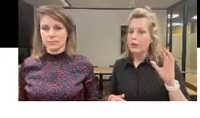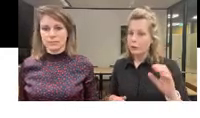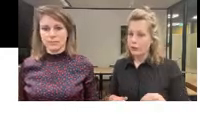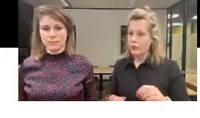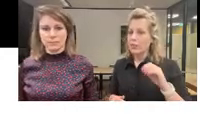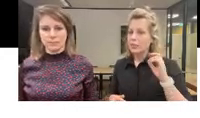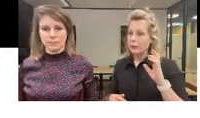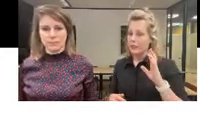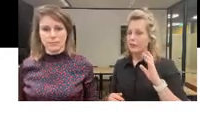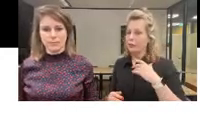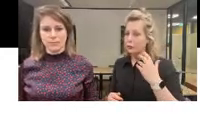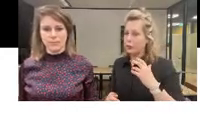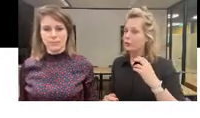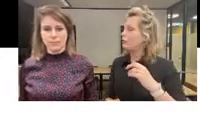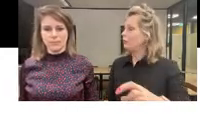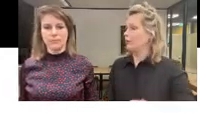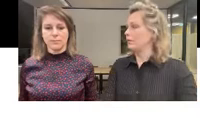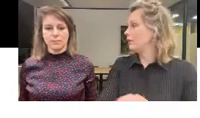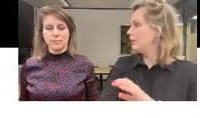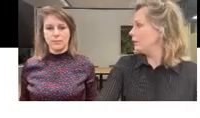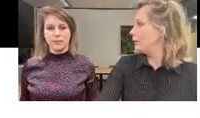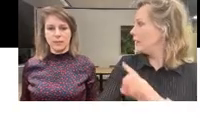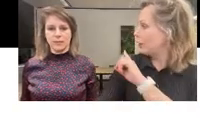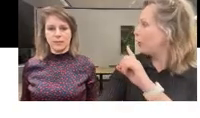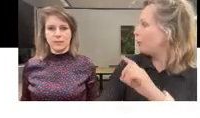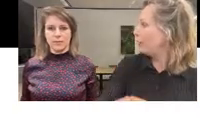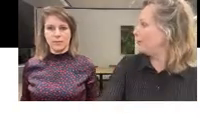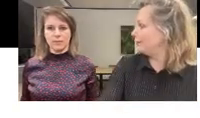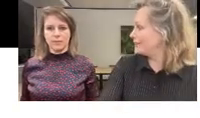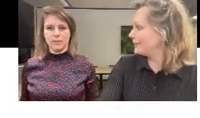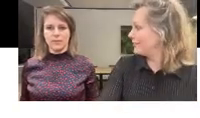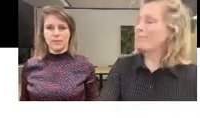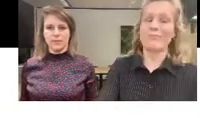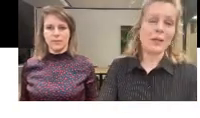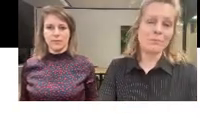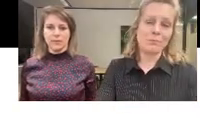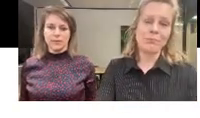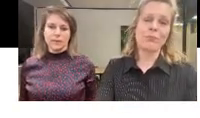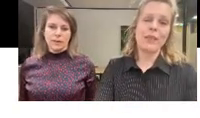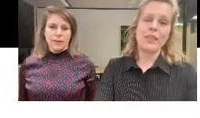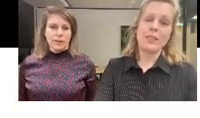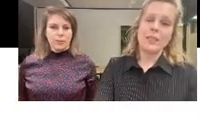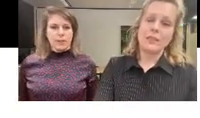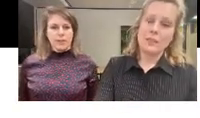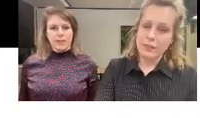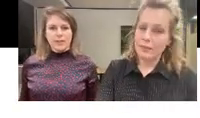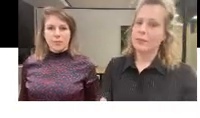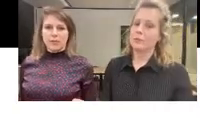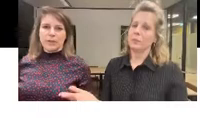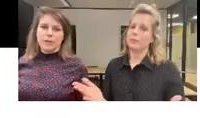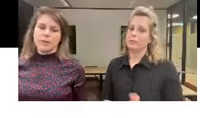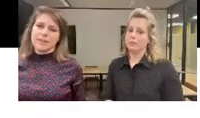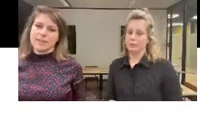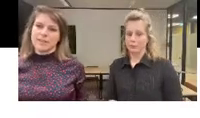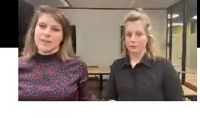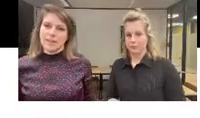no adverse events during the treatment. With no patients. No. No. Well, in